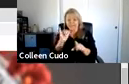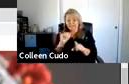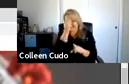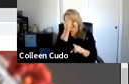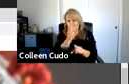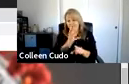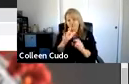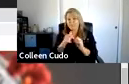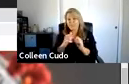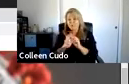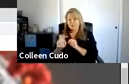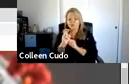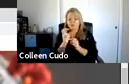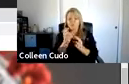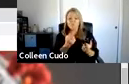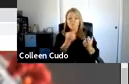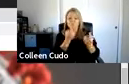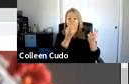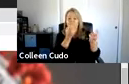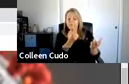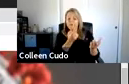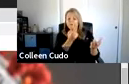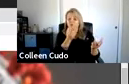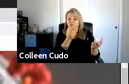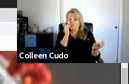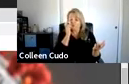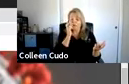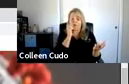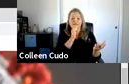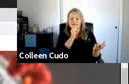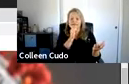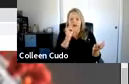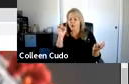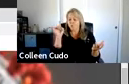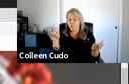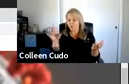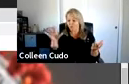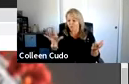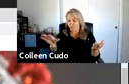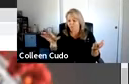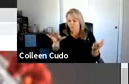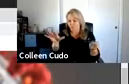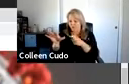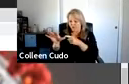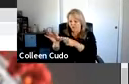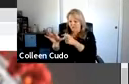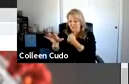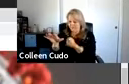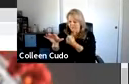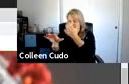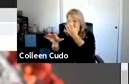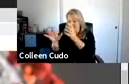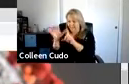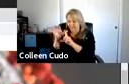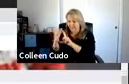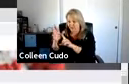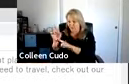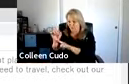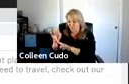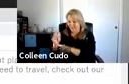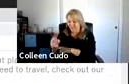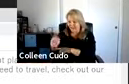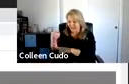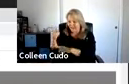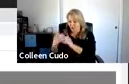travel. And one of the recommendations you heard us talk about was not going to locations with case rates that are higher than La Crosse